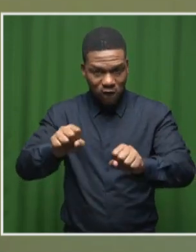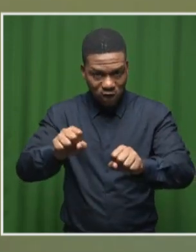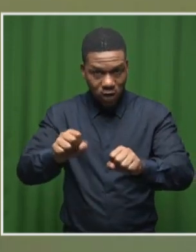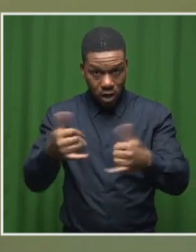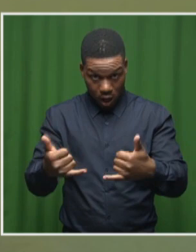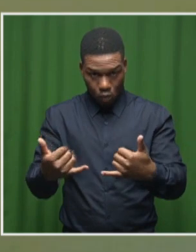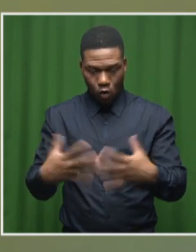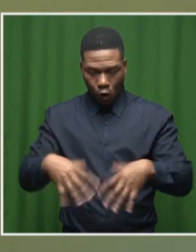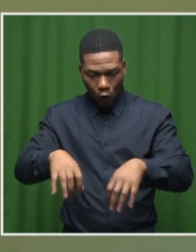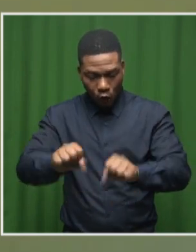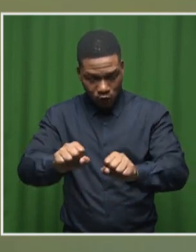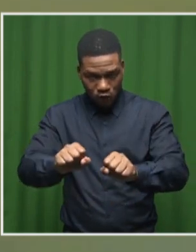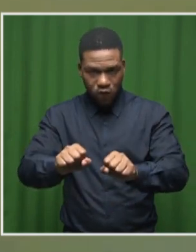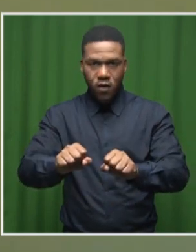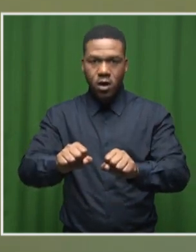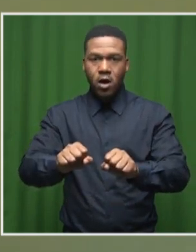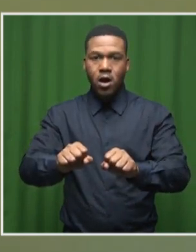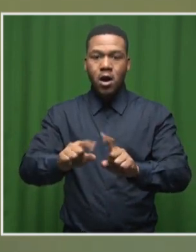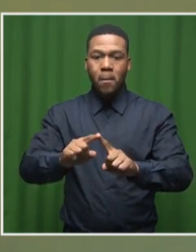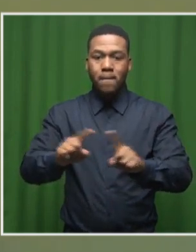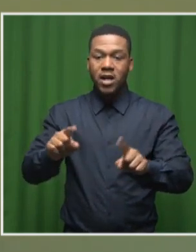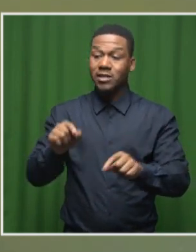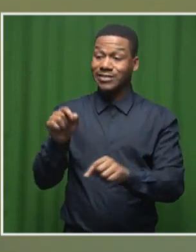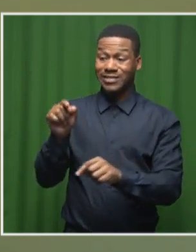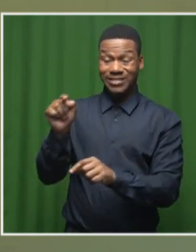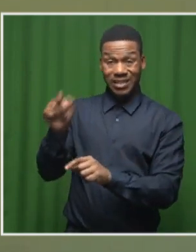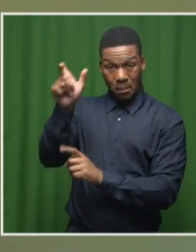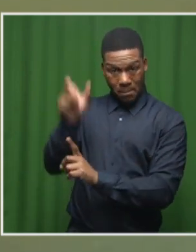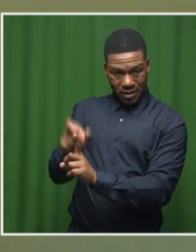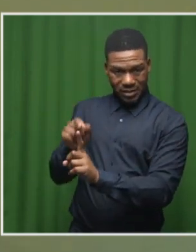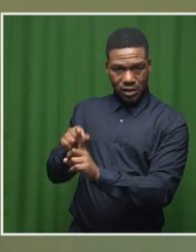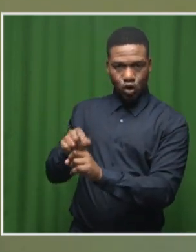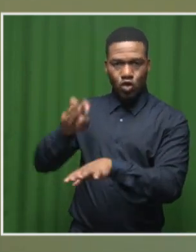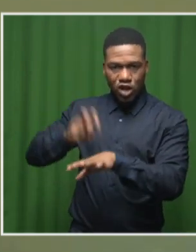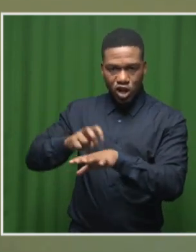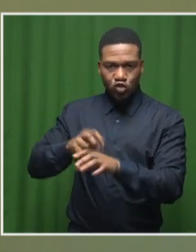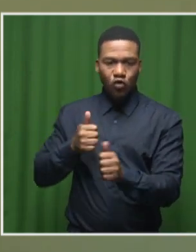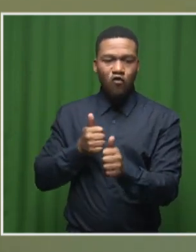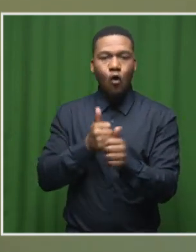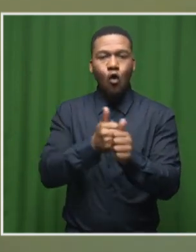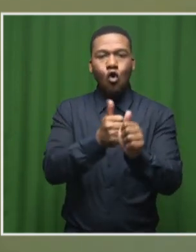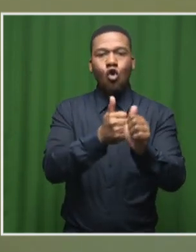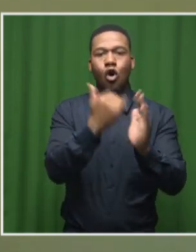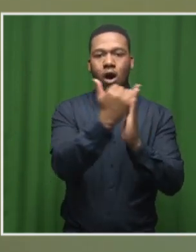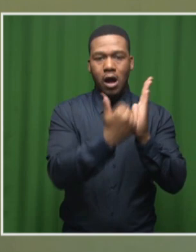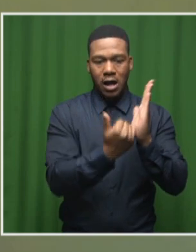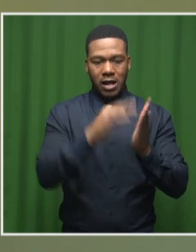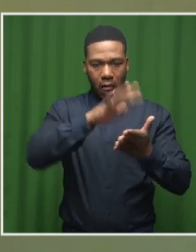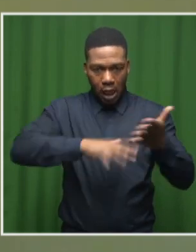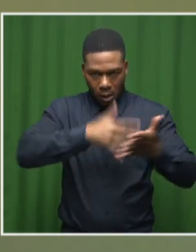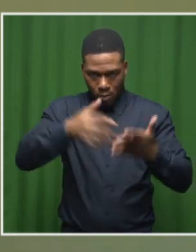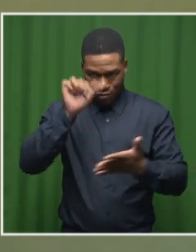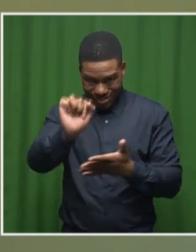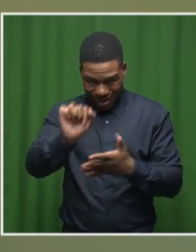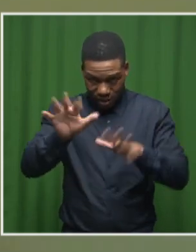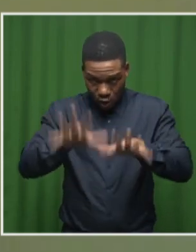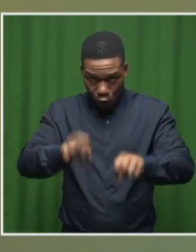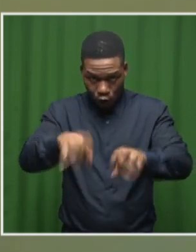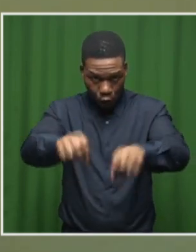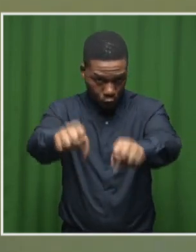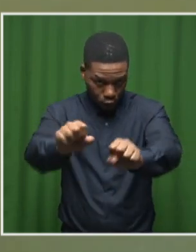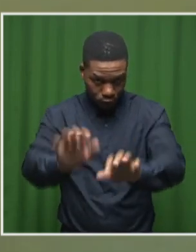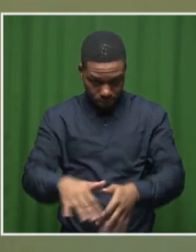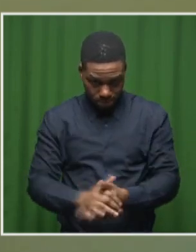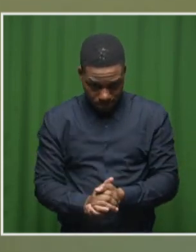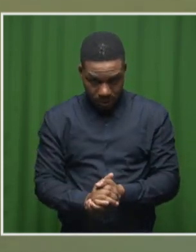So basically the customer needs to follow his or her load shedding schedule. So say for an example, you are going to